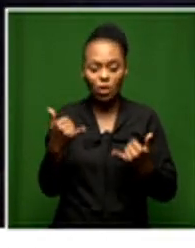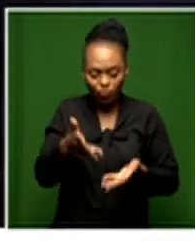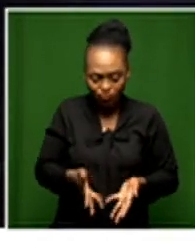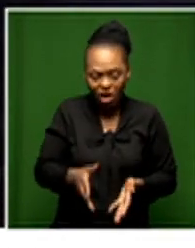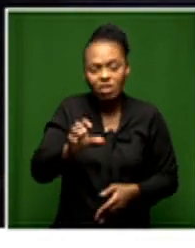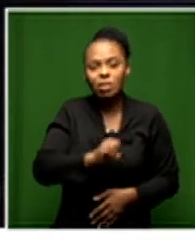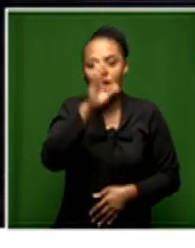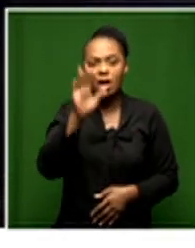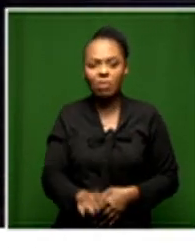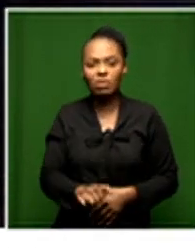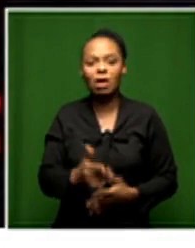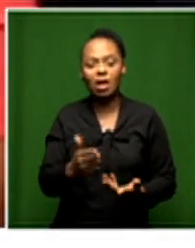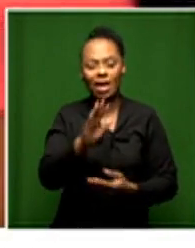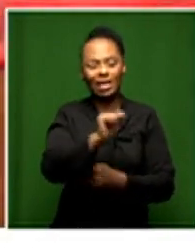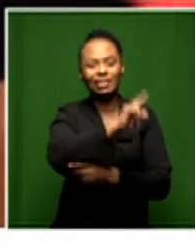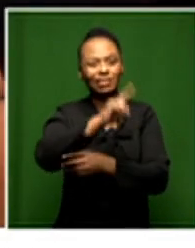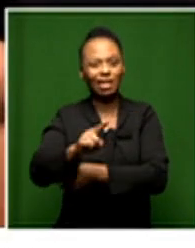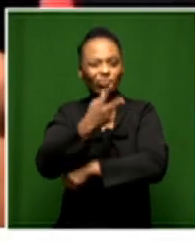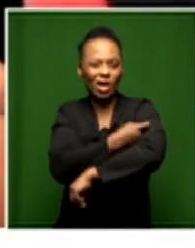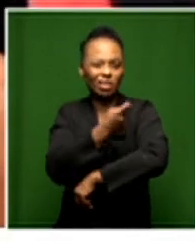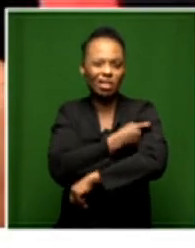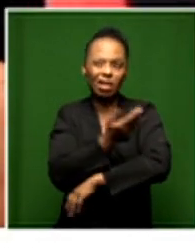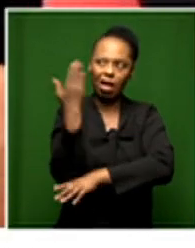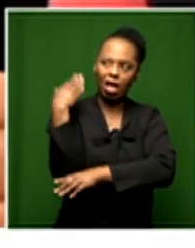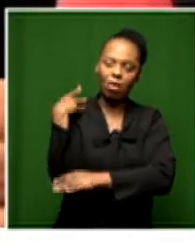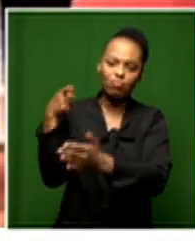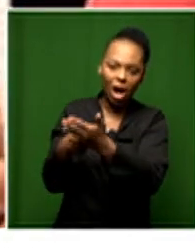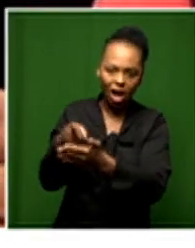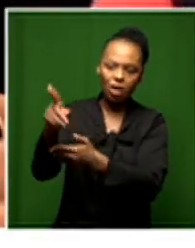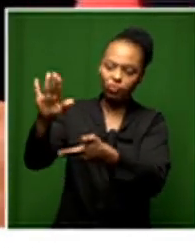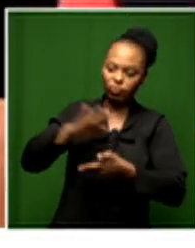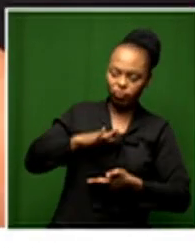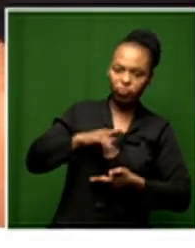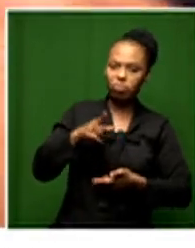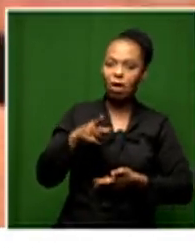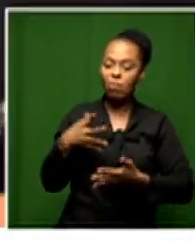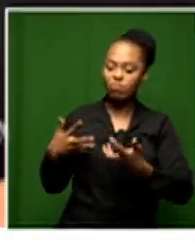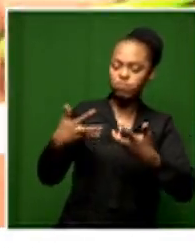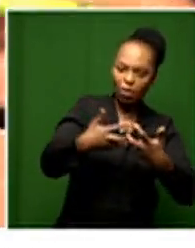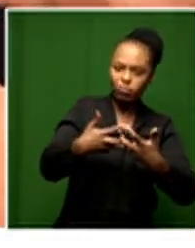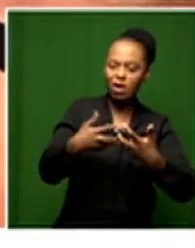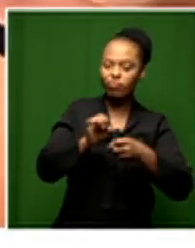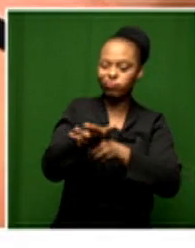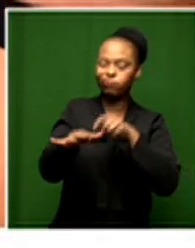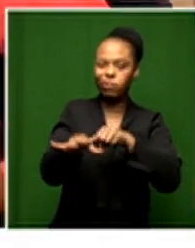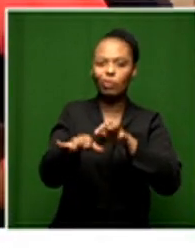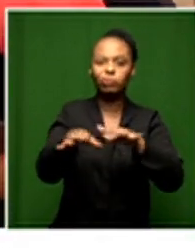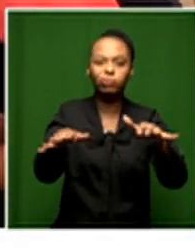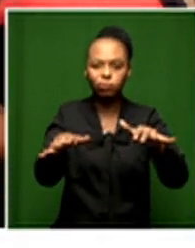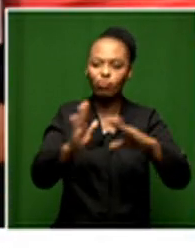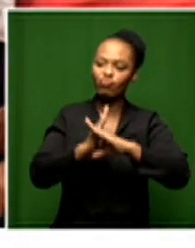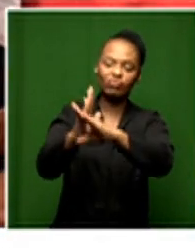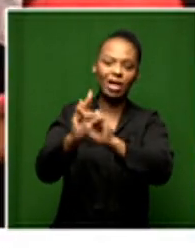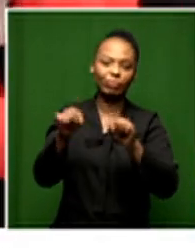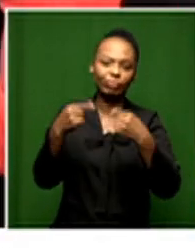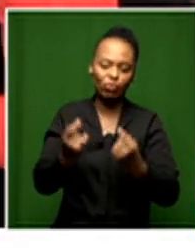Africa, the AstraZeneca vaccine that was purchased that then wasn't necessarily as effective as we would have hoped it would be